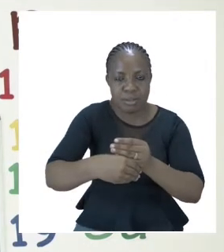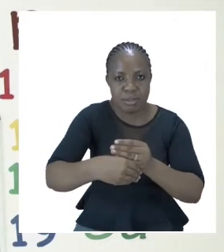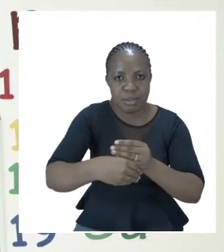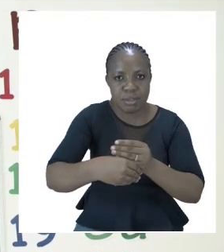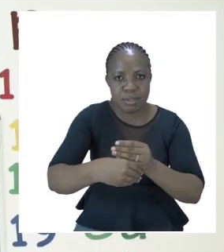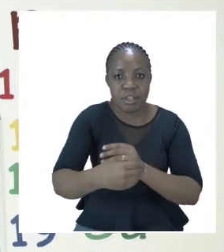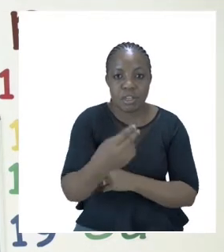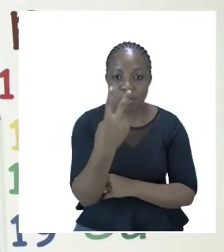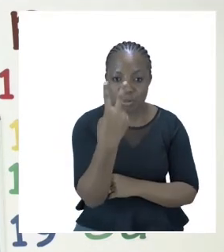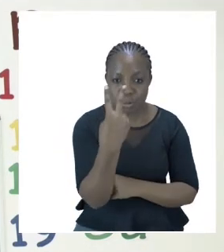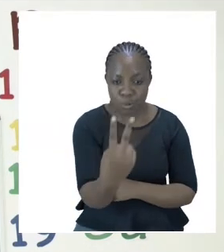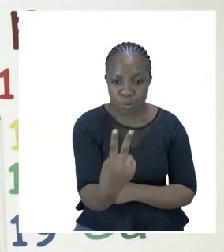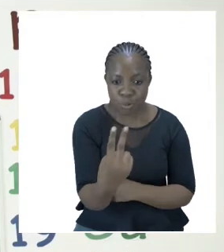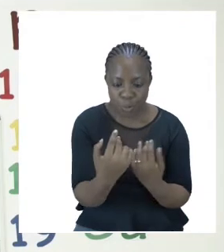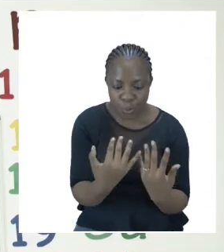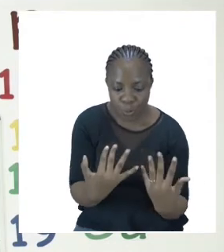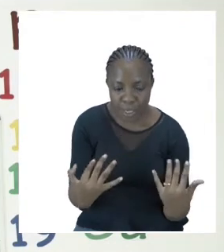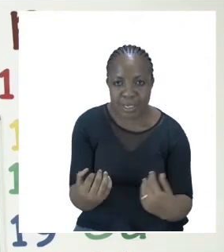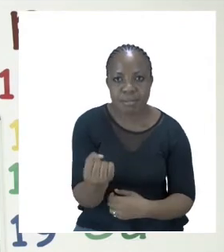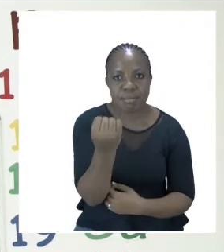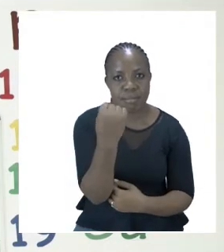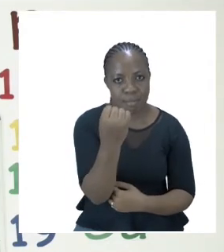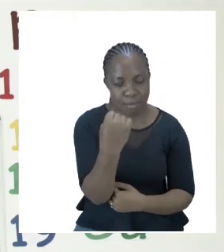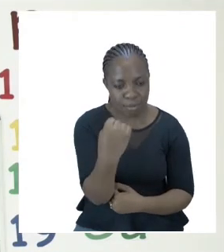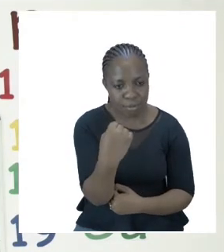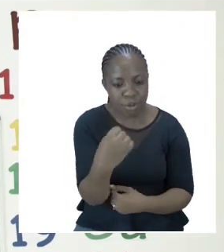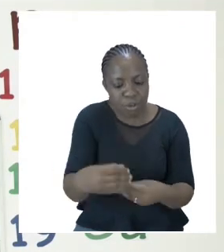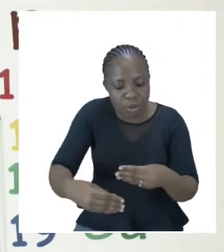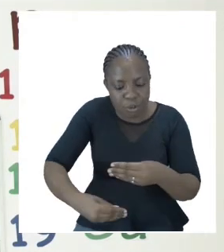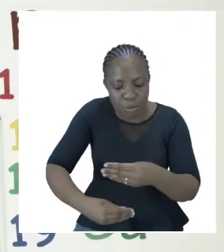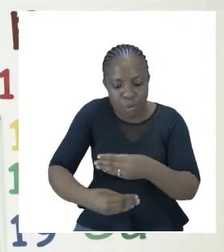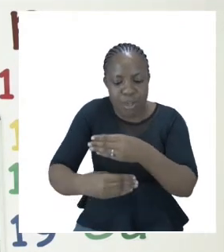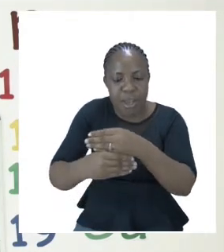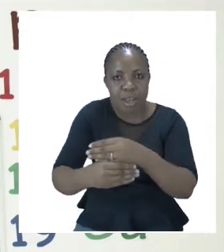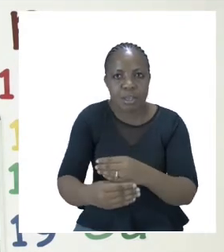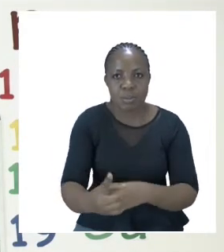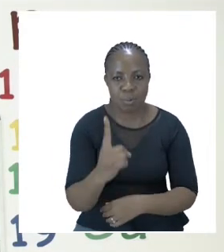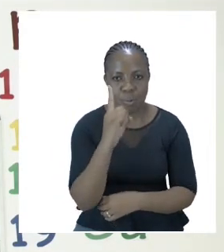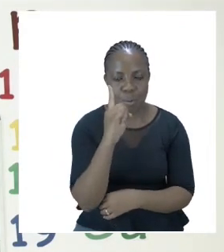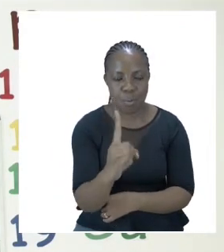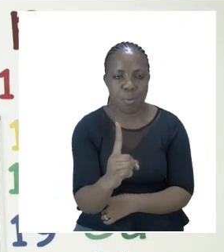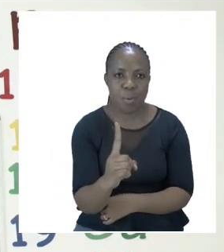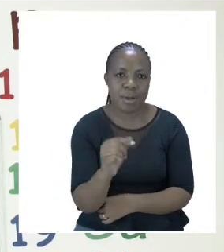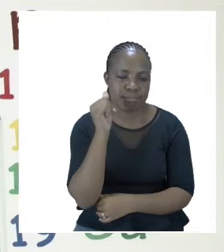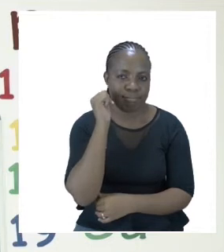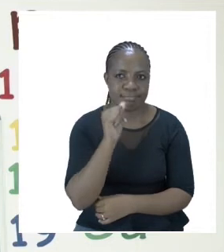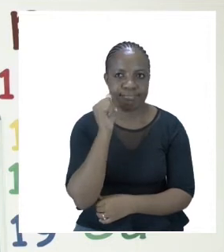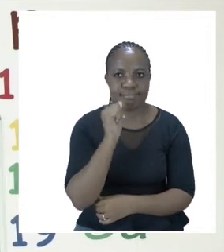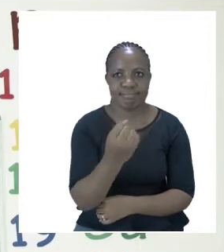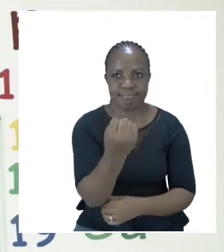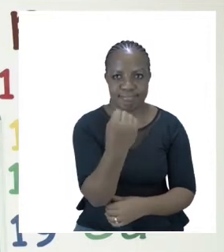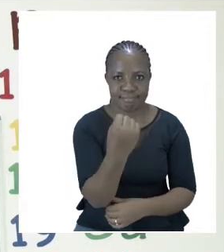our green balls plus our yellow ball. Now we need to